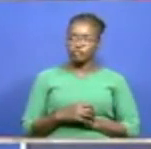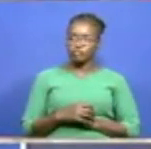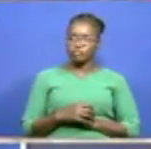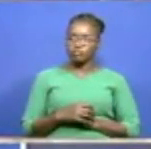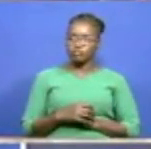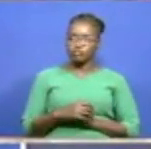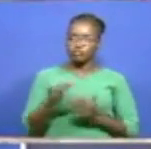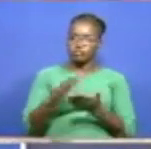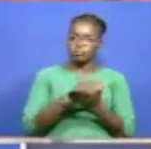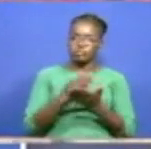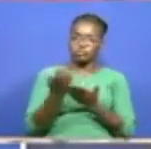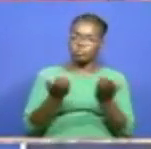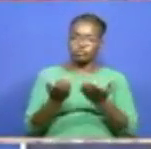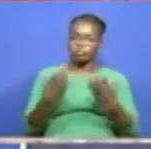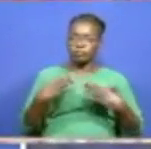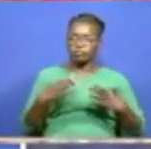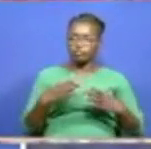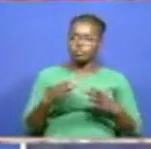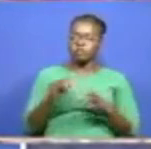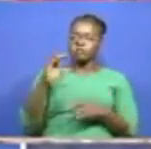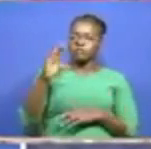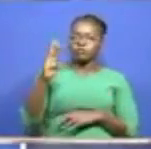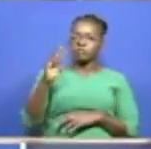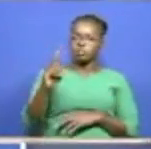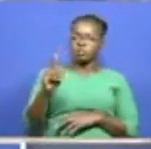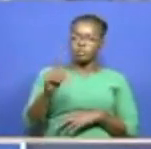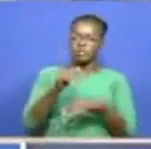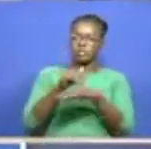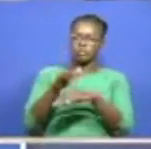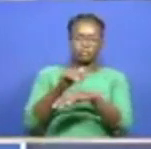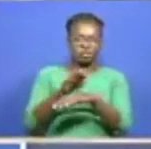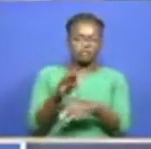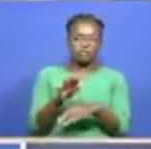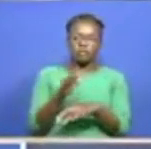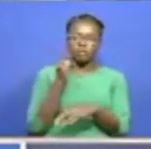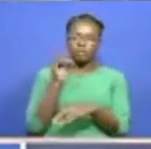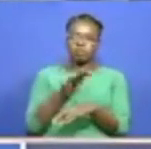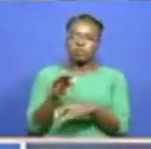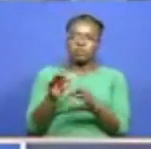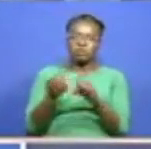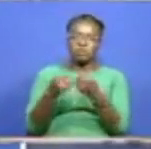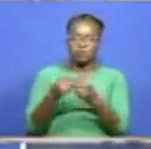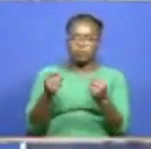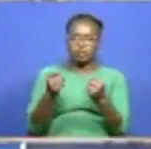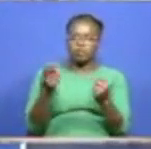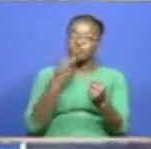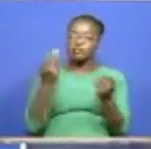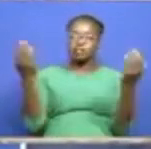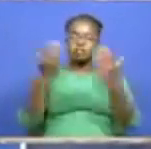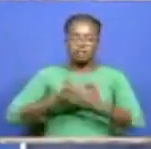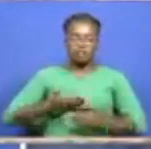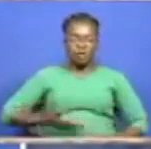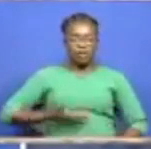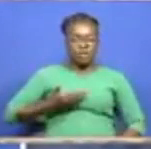A section of traders in Nairobi's Central Business District are counting losses after their shops were demolished on Tuesday night. The angry